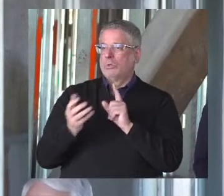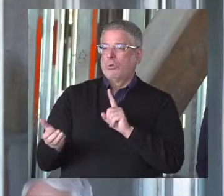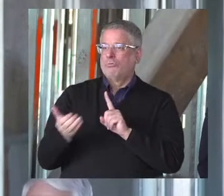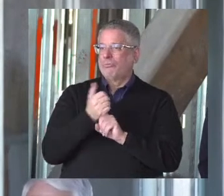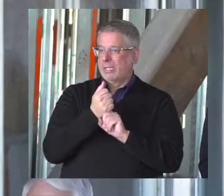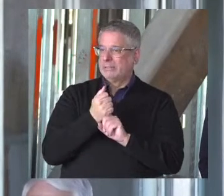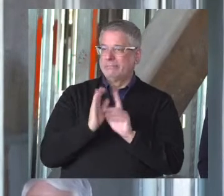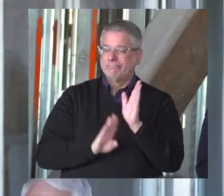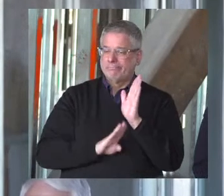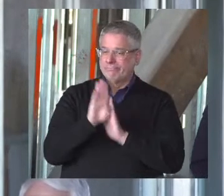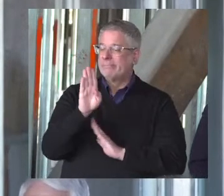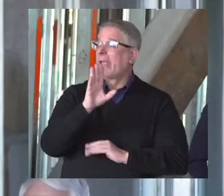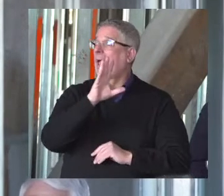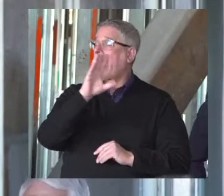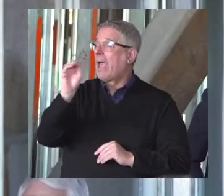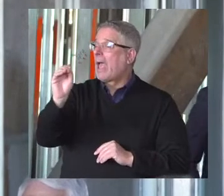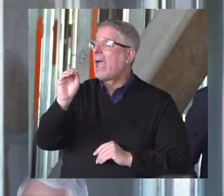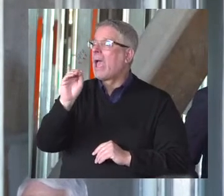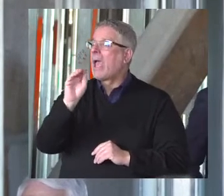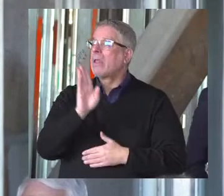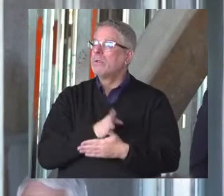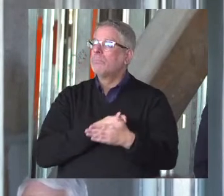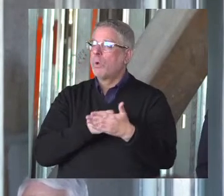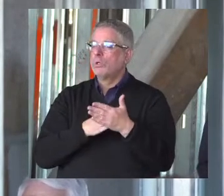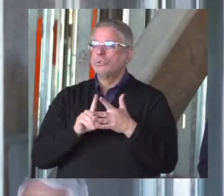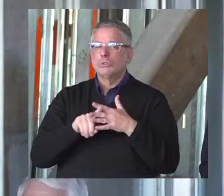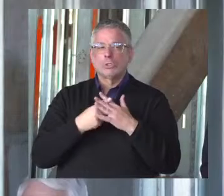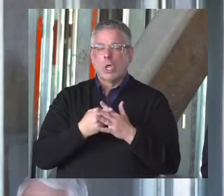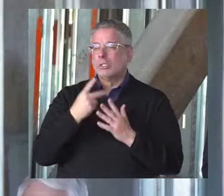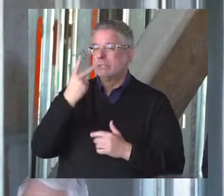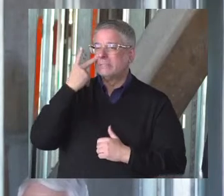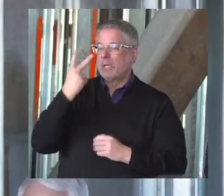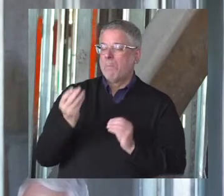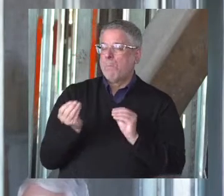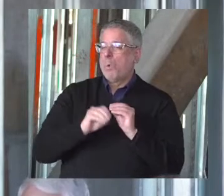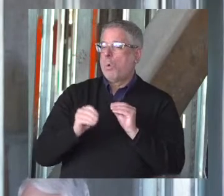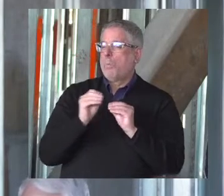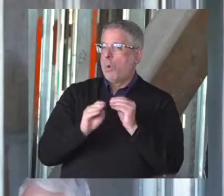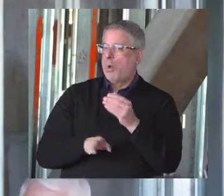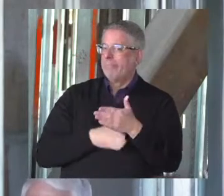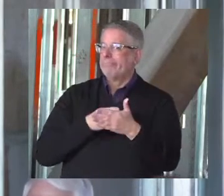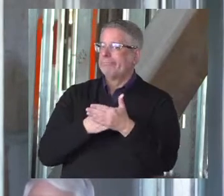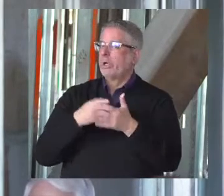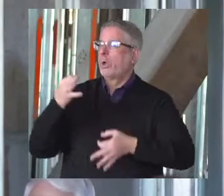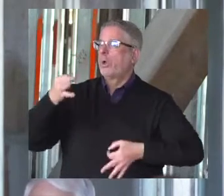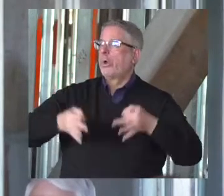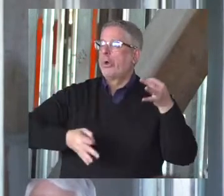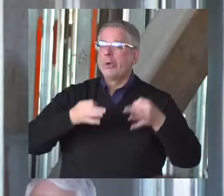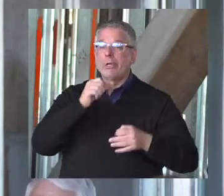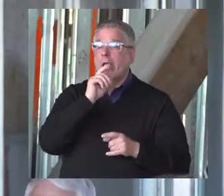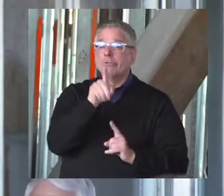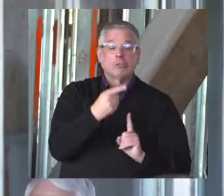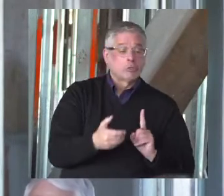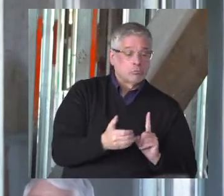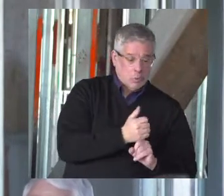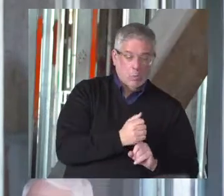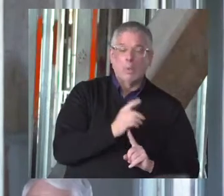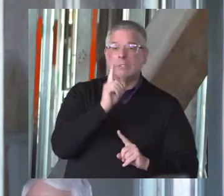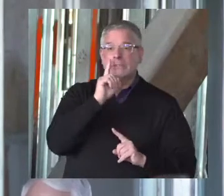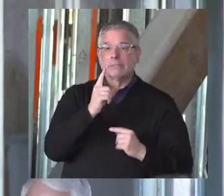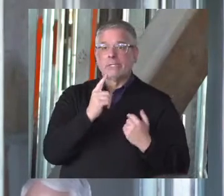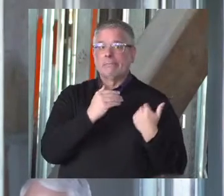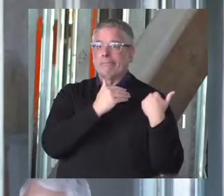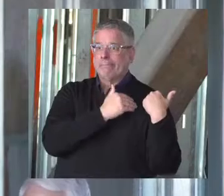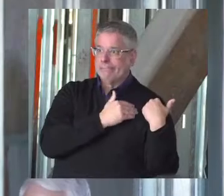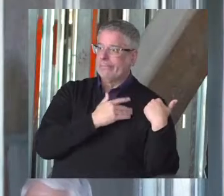are up. And the prosecutions, we're starting to see more and more prosecutions, not just arrests. We want to see real accountability. We